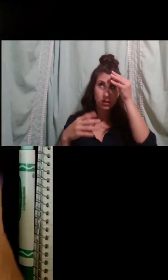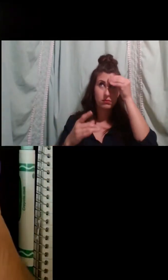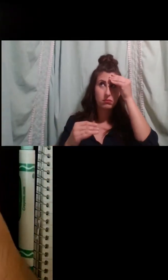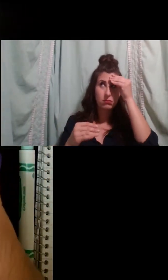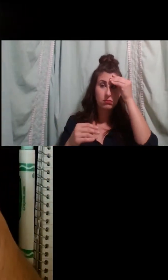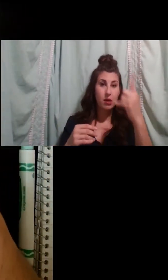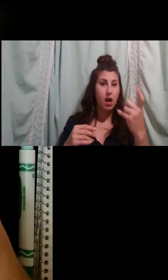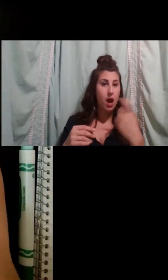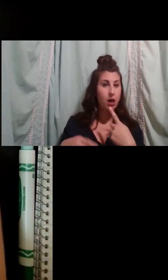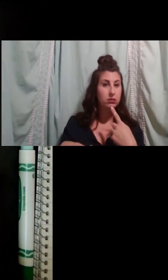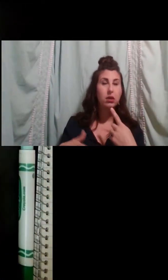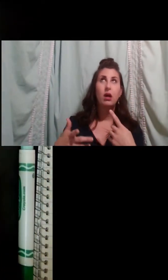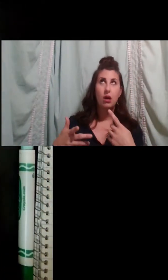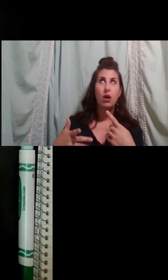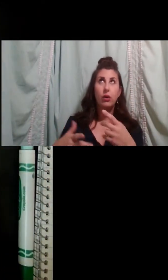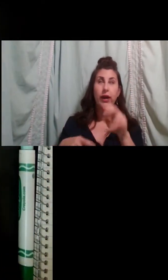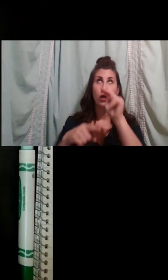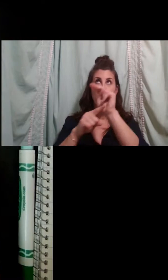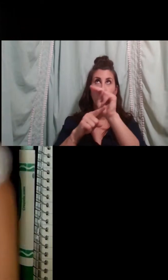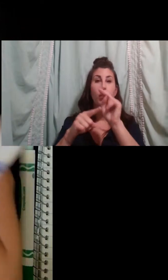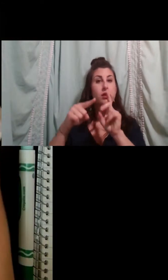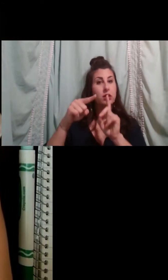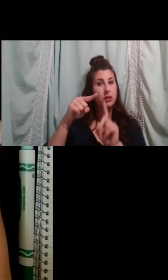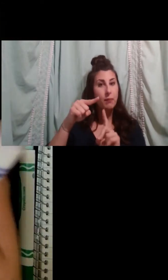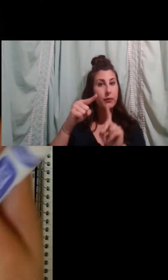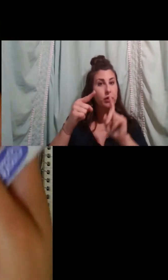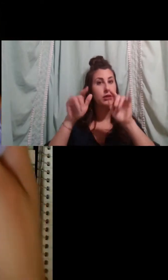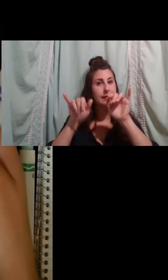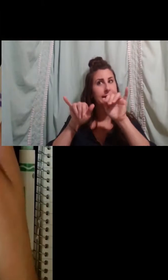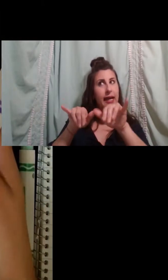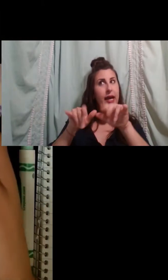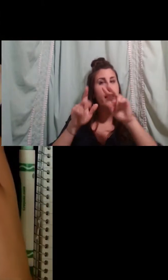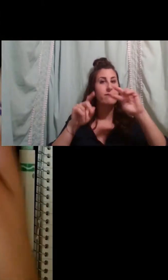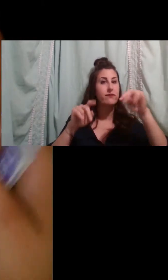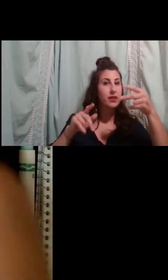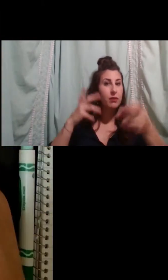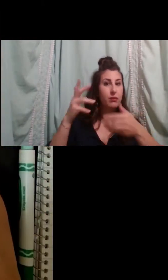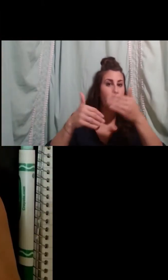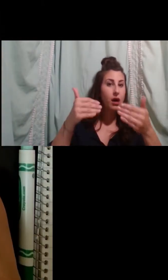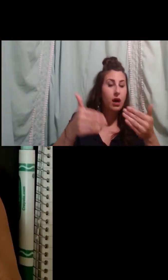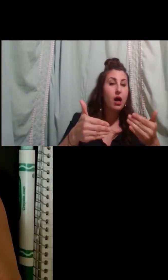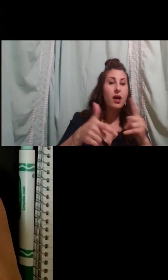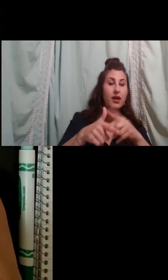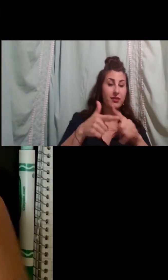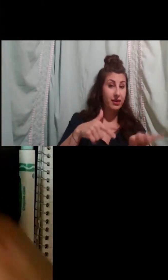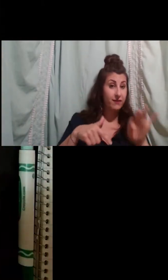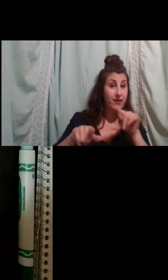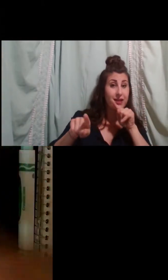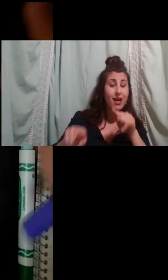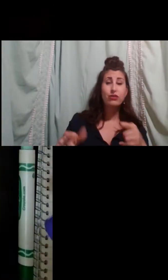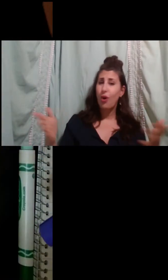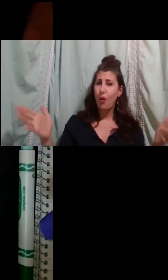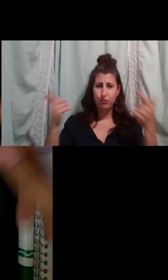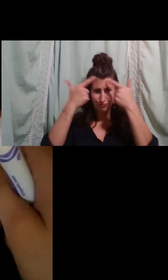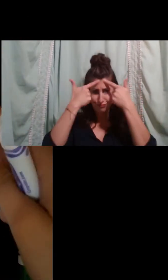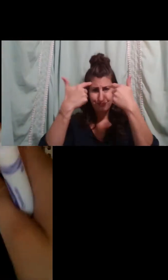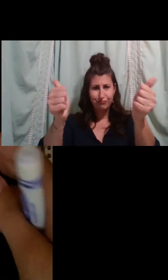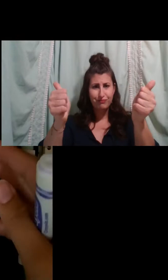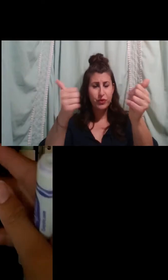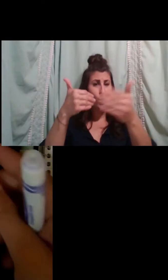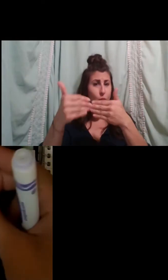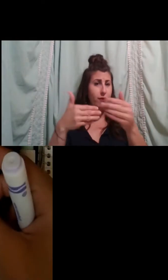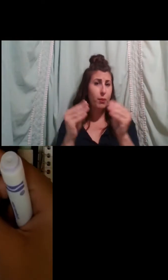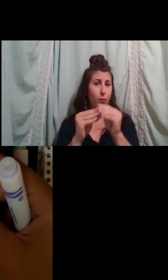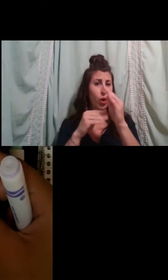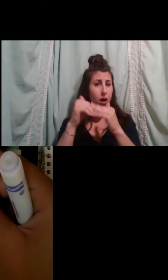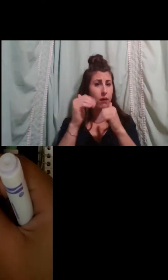ask yourself for the numerator and the denominator, does it stay or does it flip, and then get to your answer, feel free, whichever